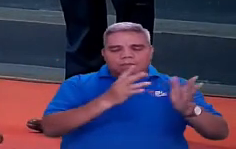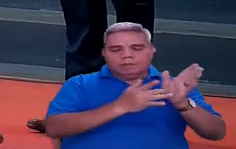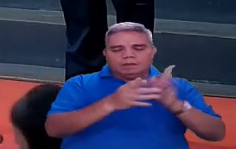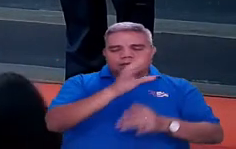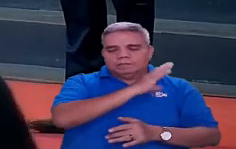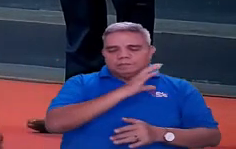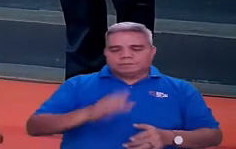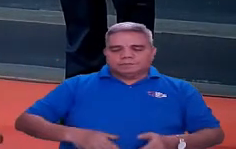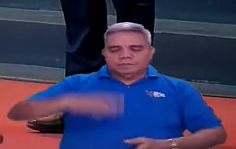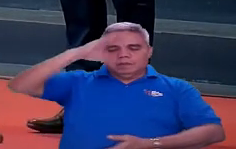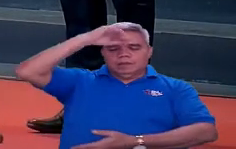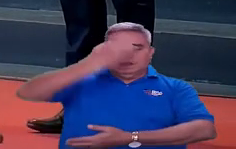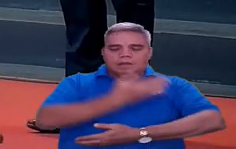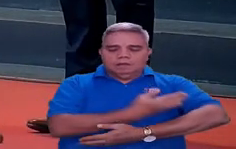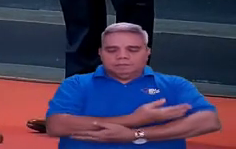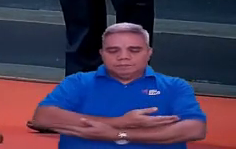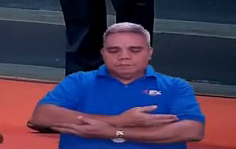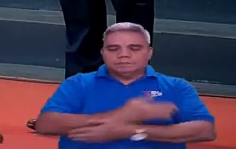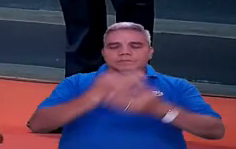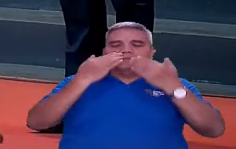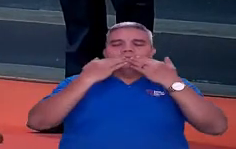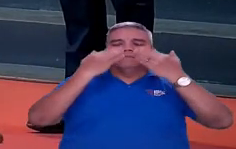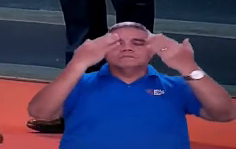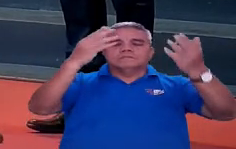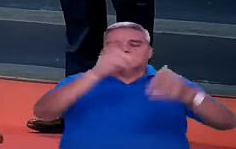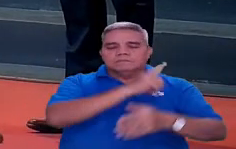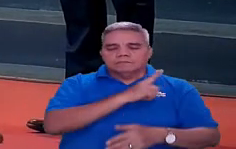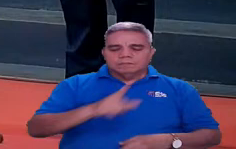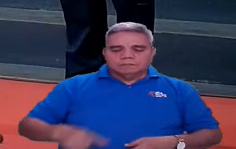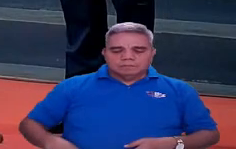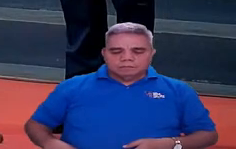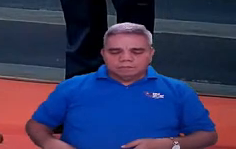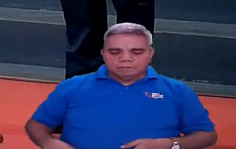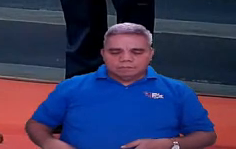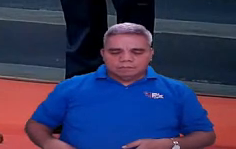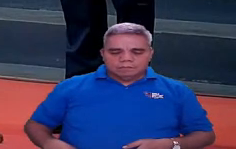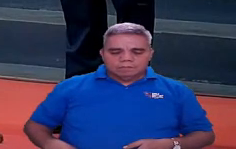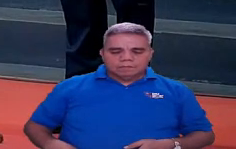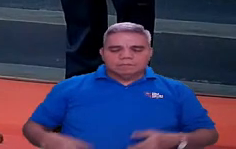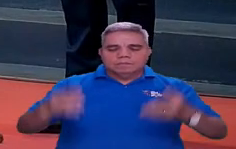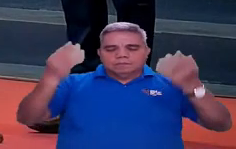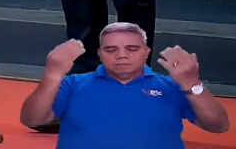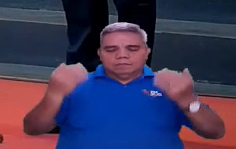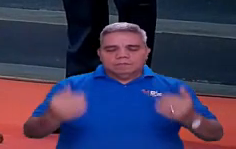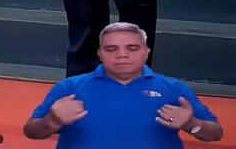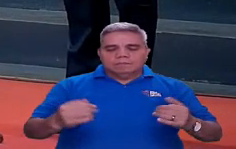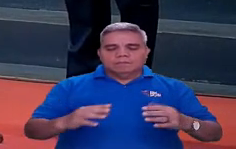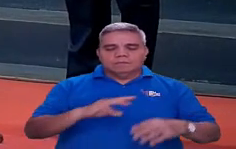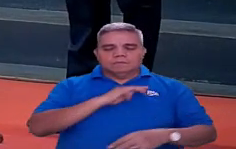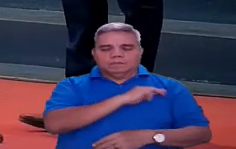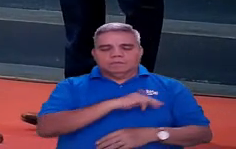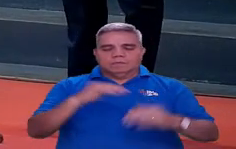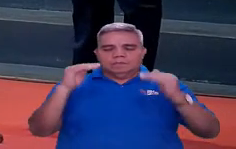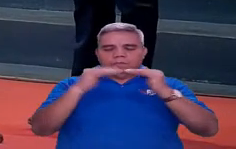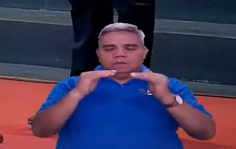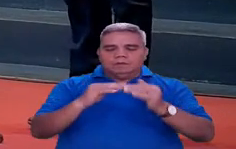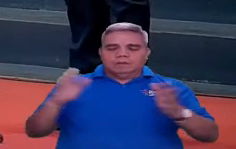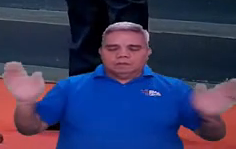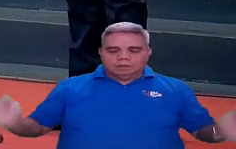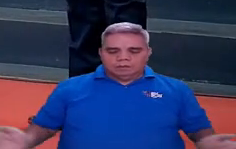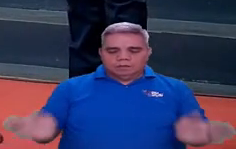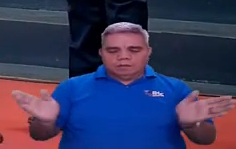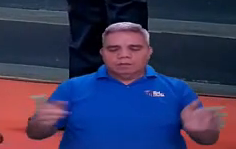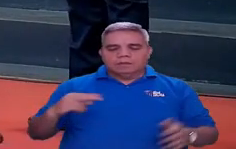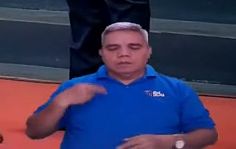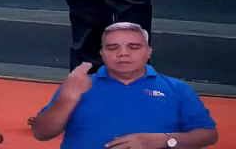your Son, the Lord Jesus Christ, we are so thankful, Lord, that you have allowed us to come. Yes. This mission conference once again to challenge